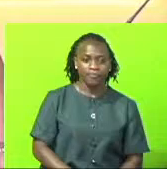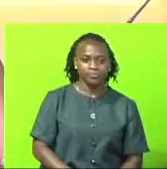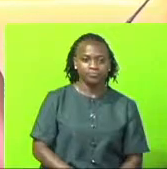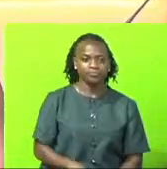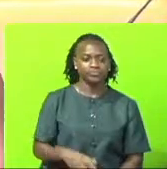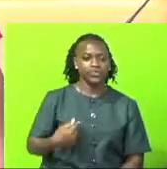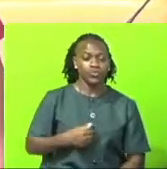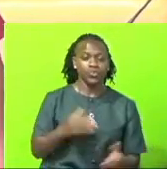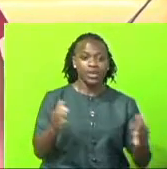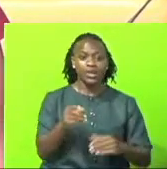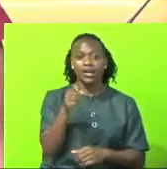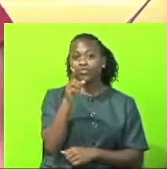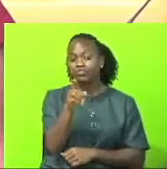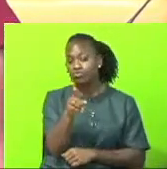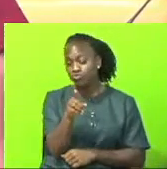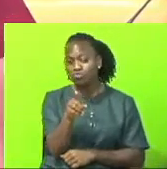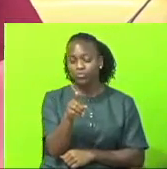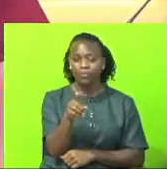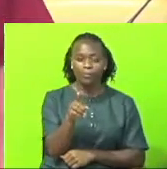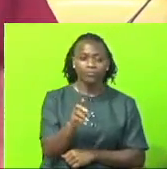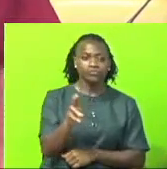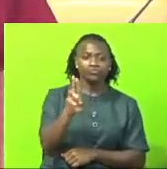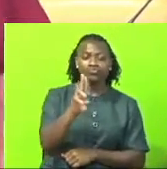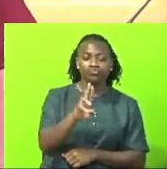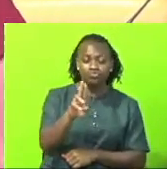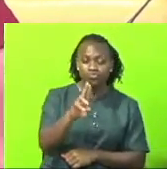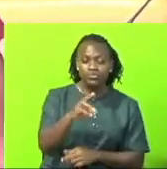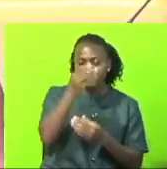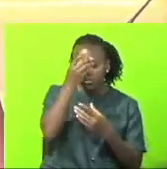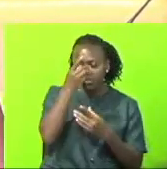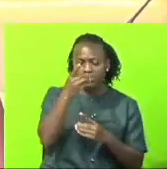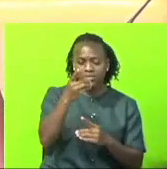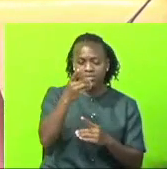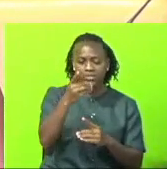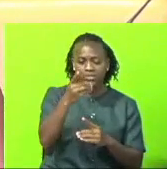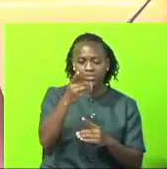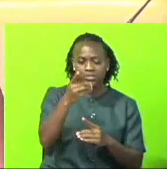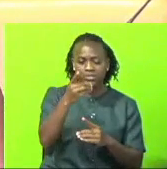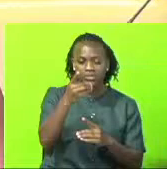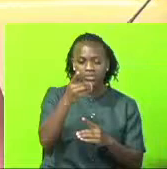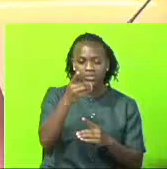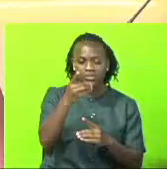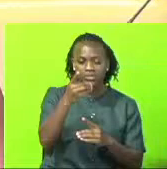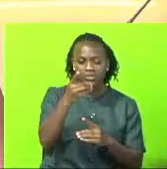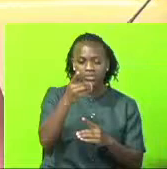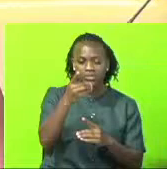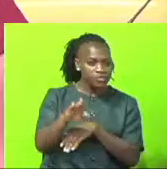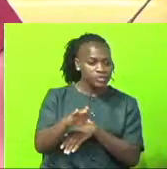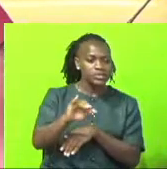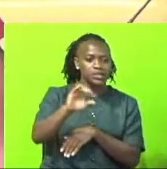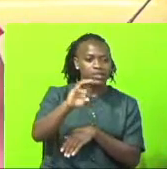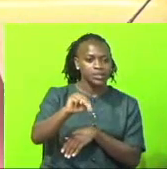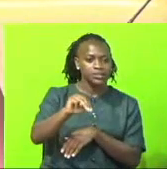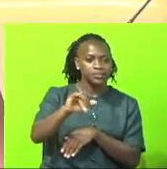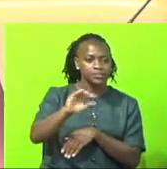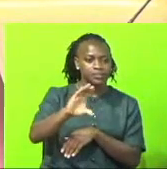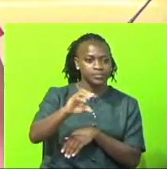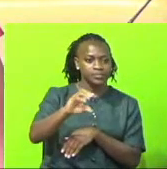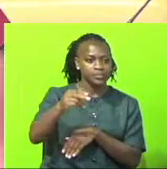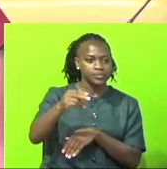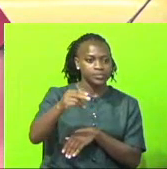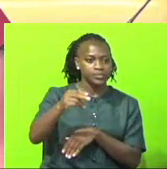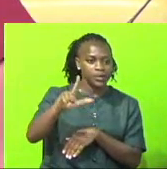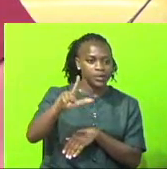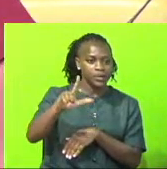on you to apply the decision ably delivered by Professor Michael Kui on the 43rd day of Saturday,